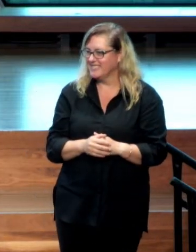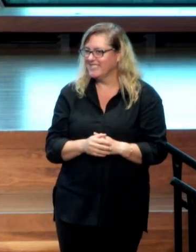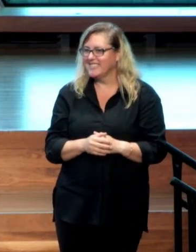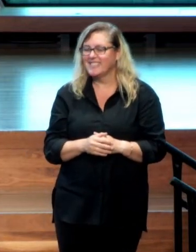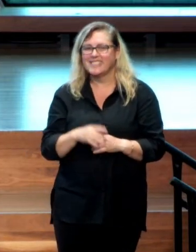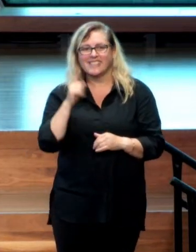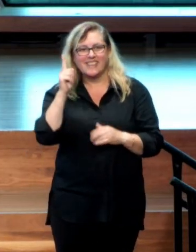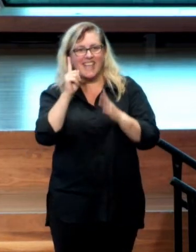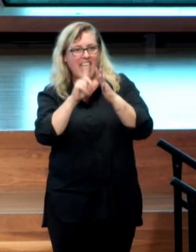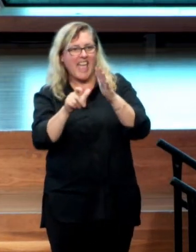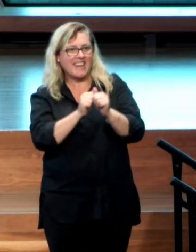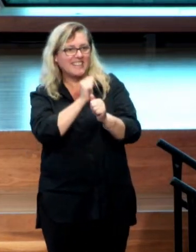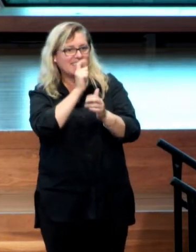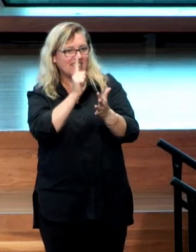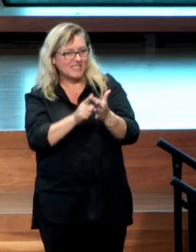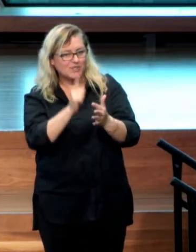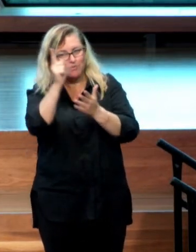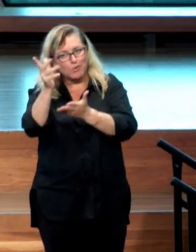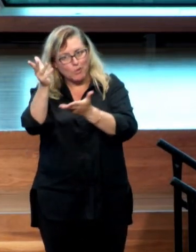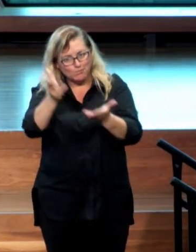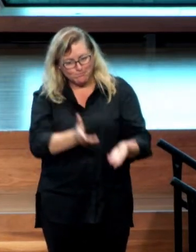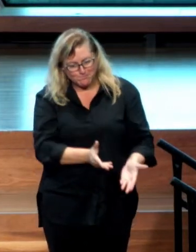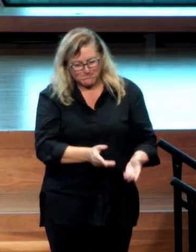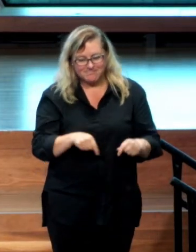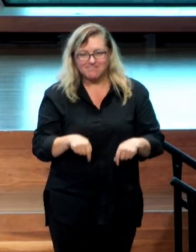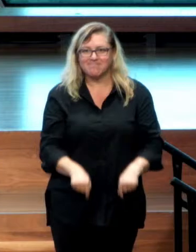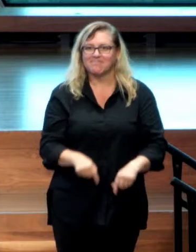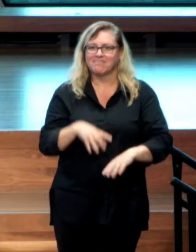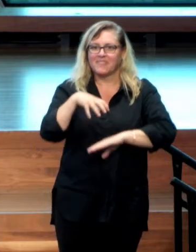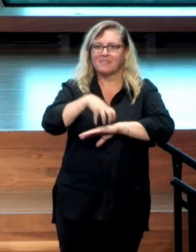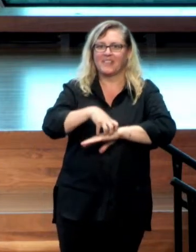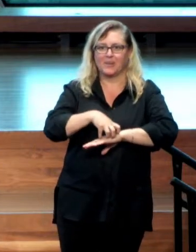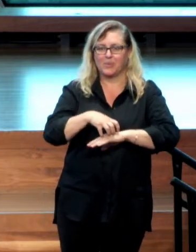And to The Edge for having us at your beautiful venue.